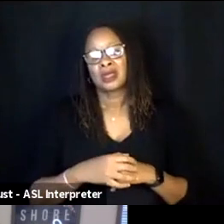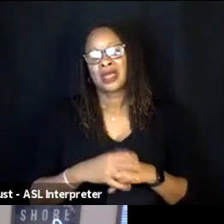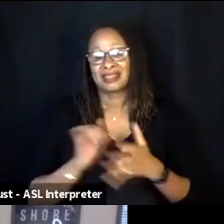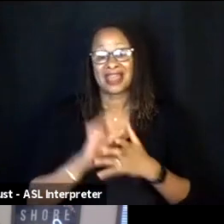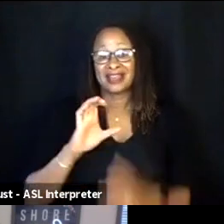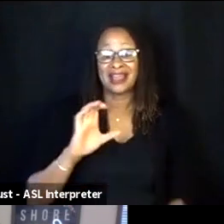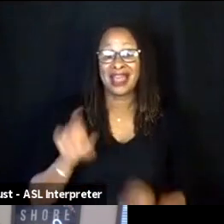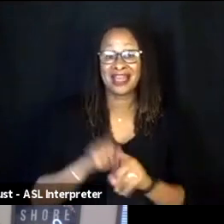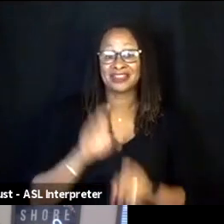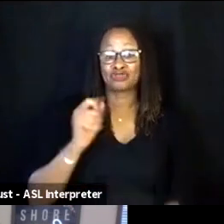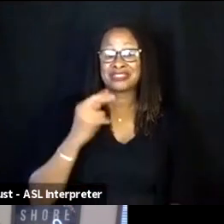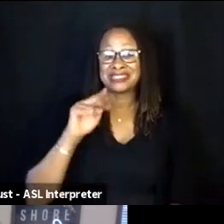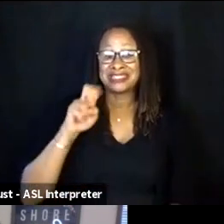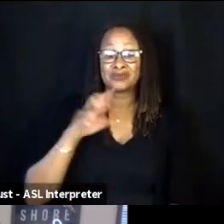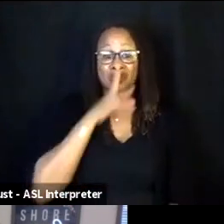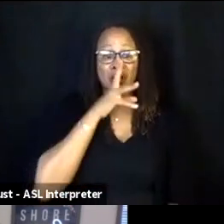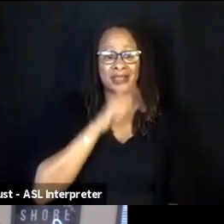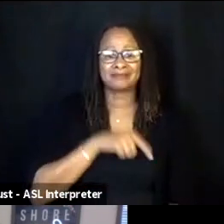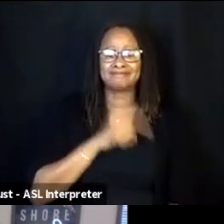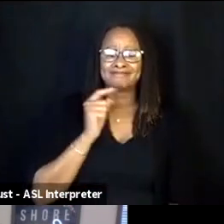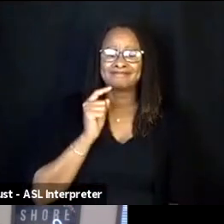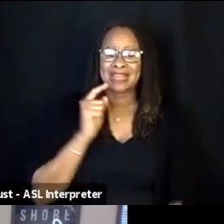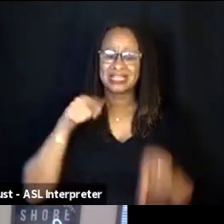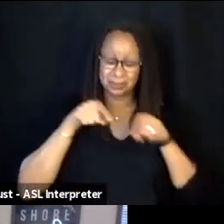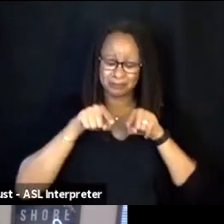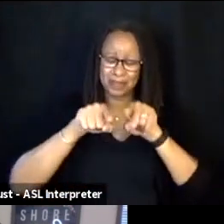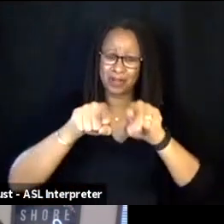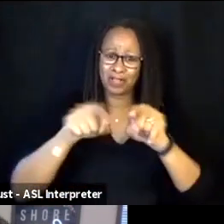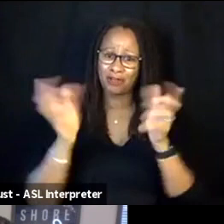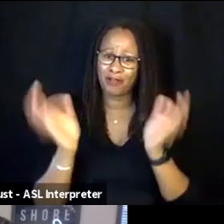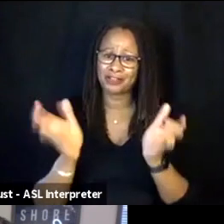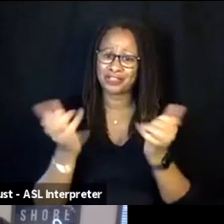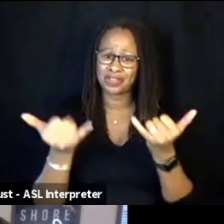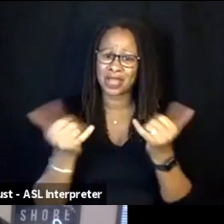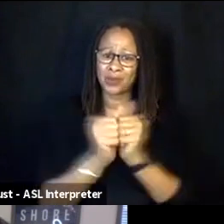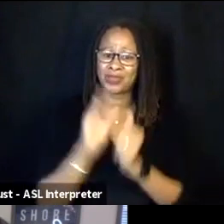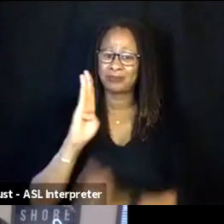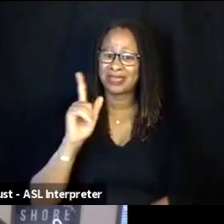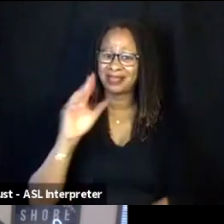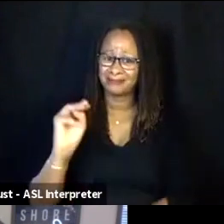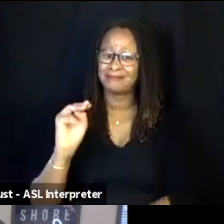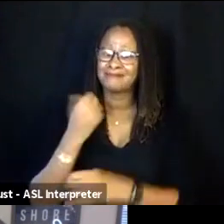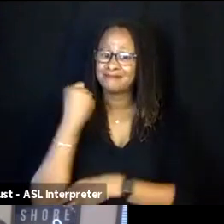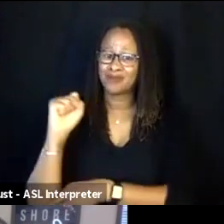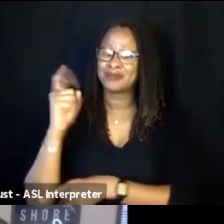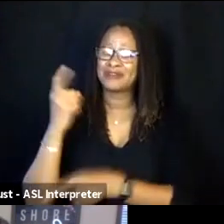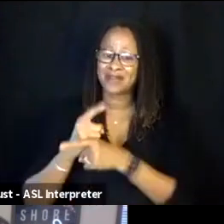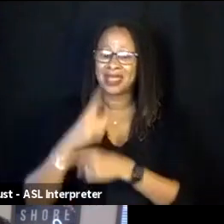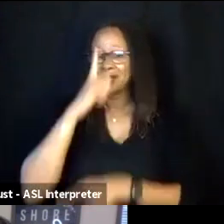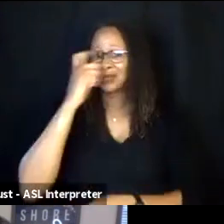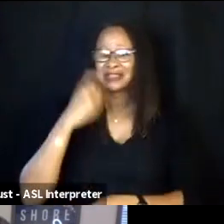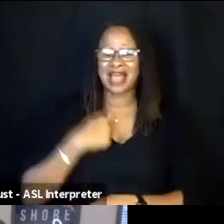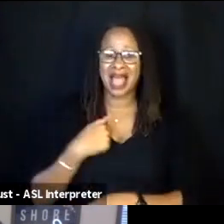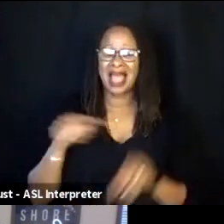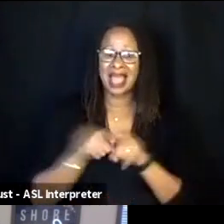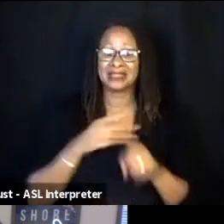was talking, I was just thinking, it's such a parallel conversation right now with the Black Lives Matter movement, because I, as